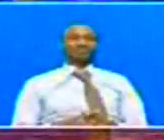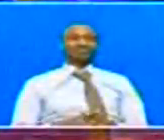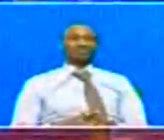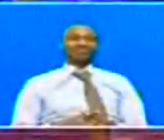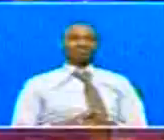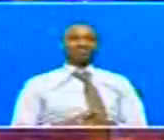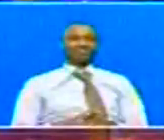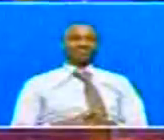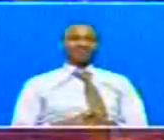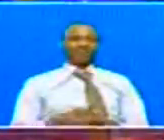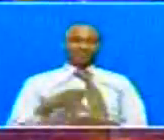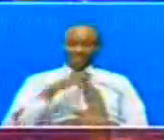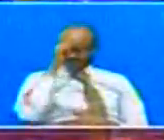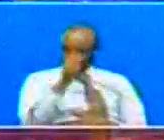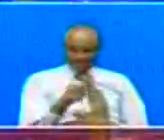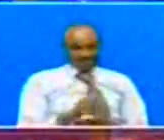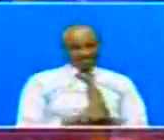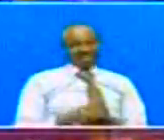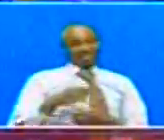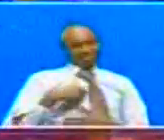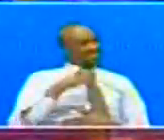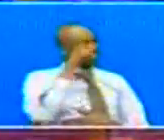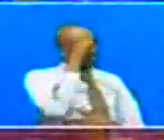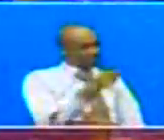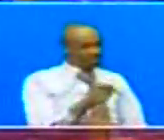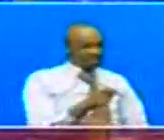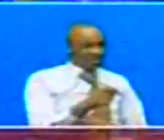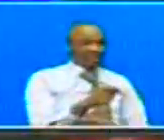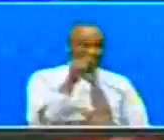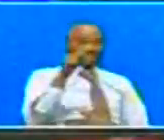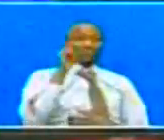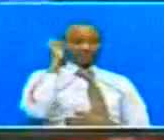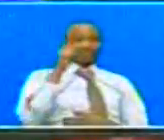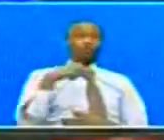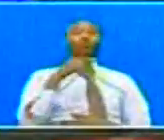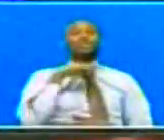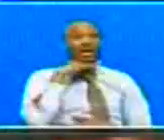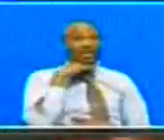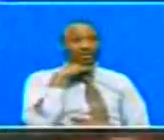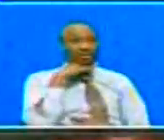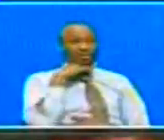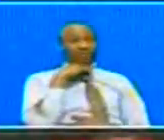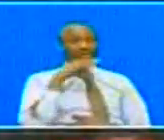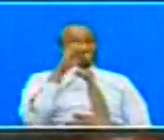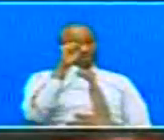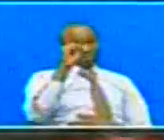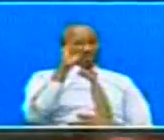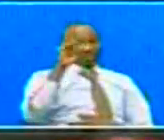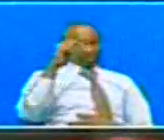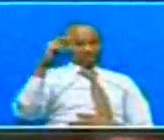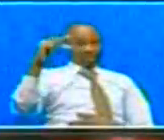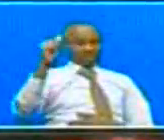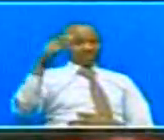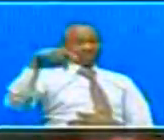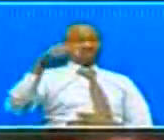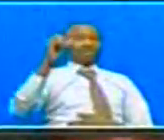And I respect, you surprise me every time, man. I respect the dead president and the let his role, his soul rest in